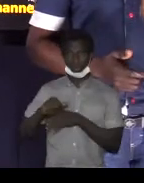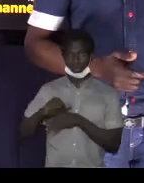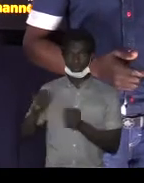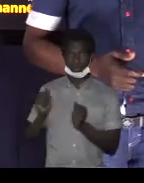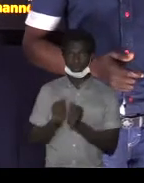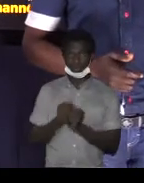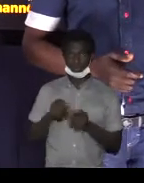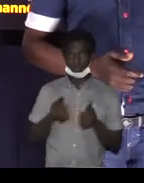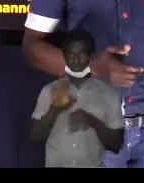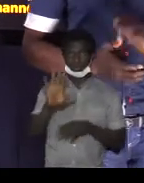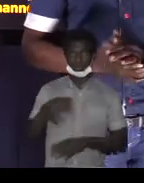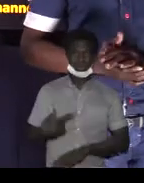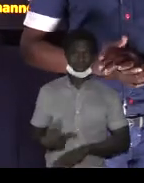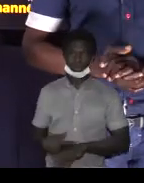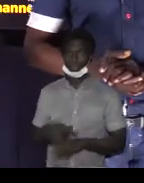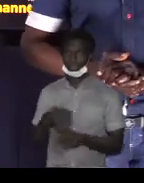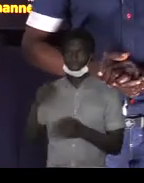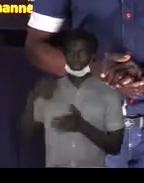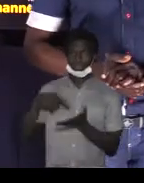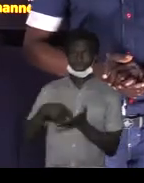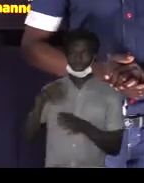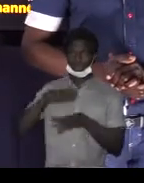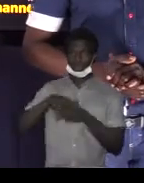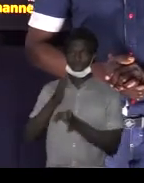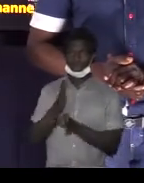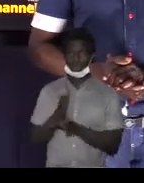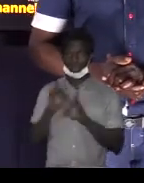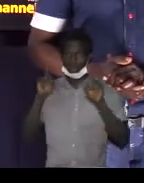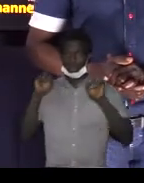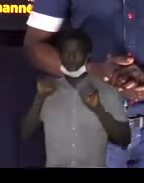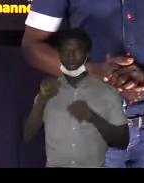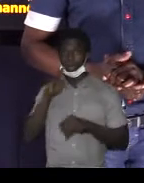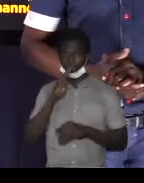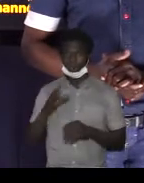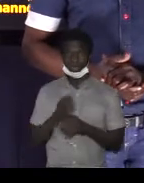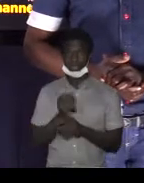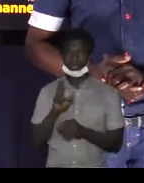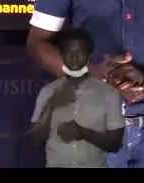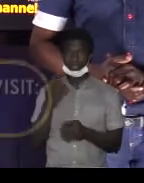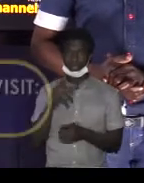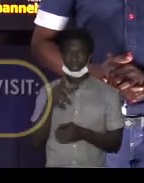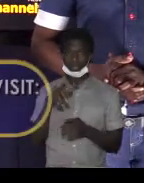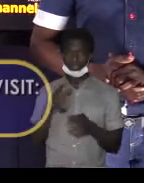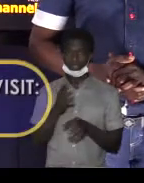your leisure time. These online assessments can be accessed using the link